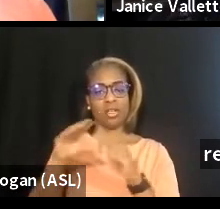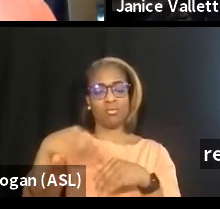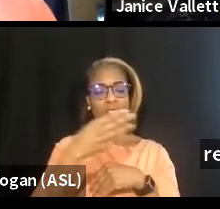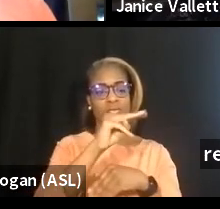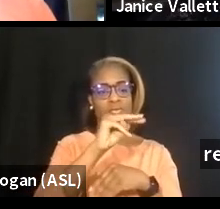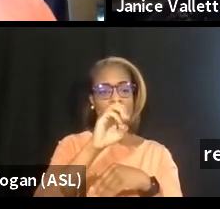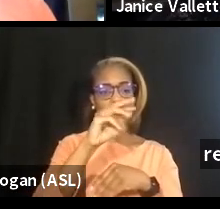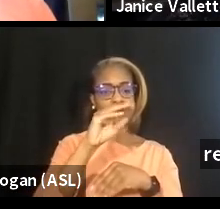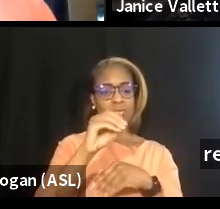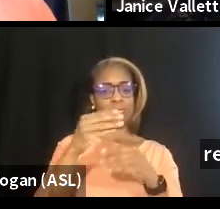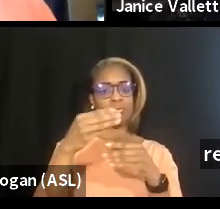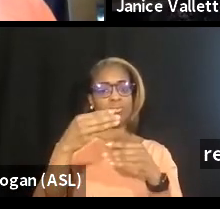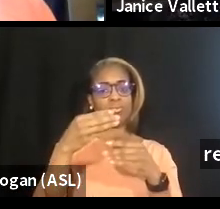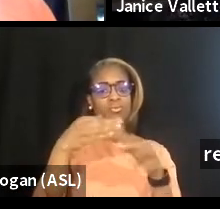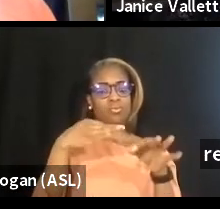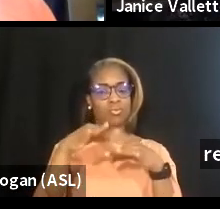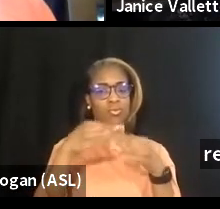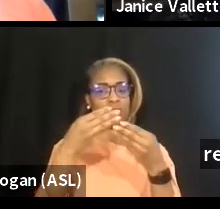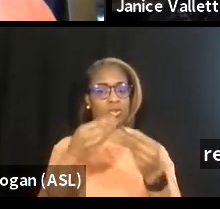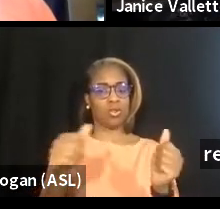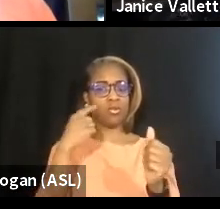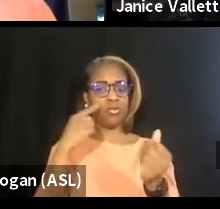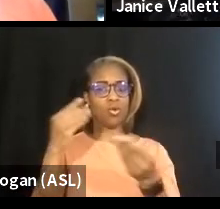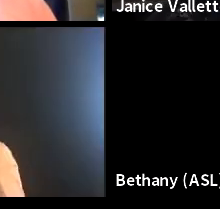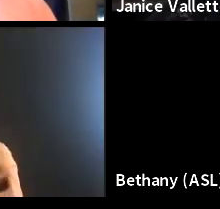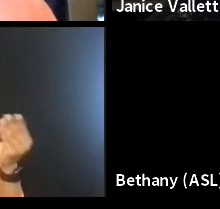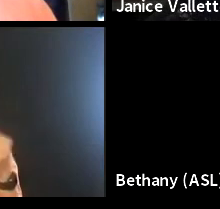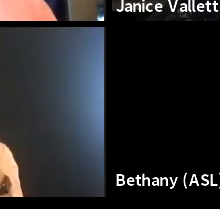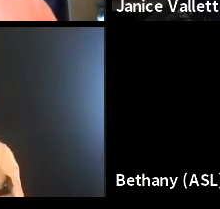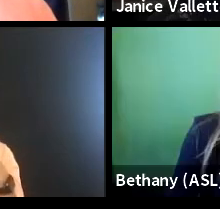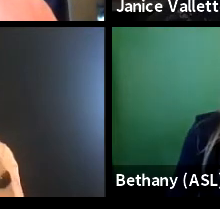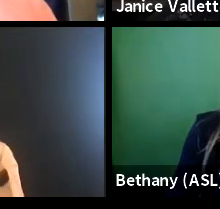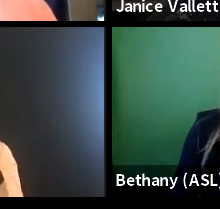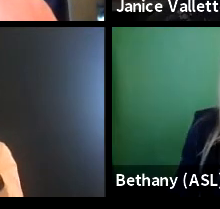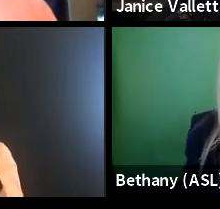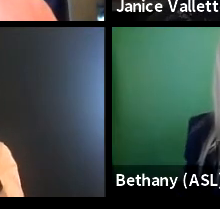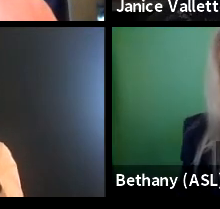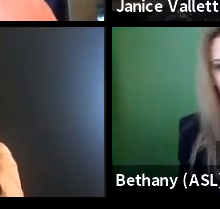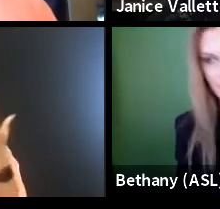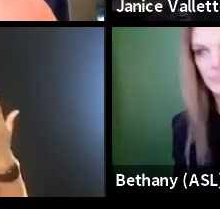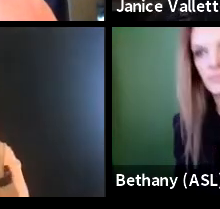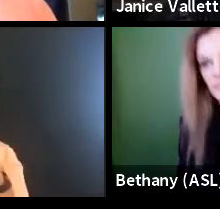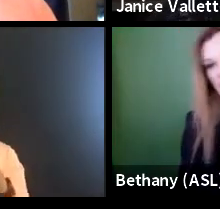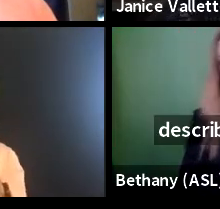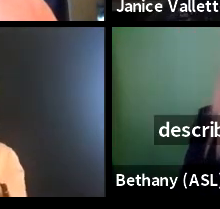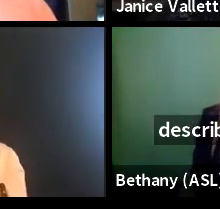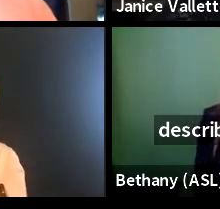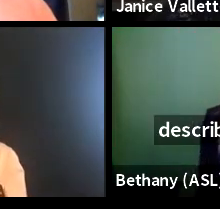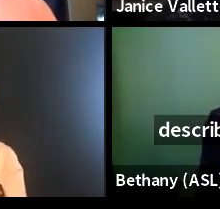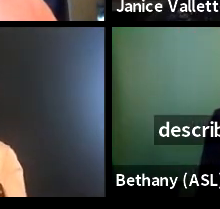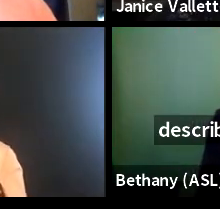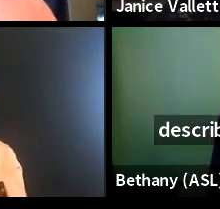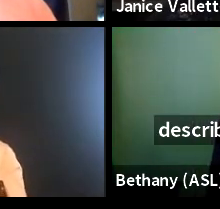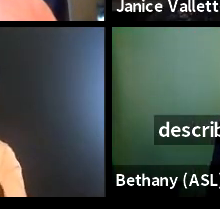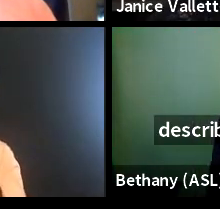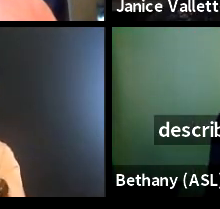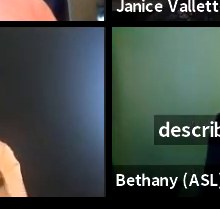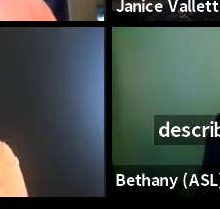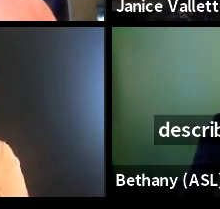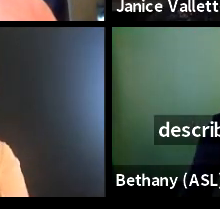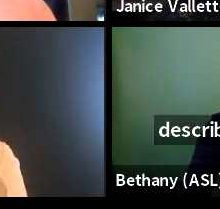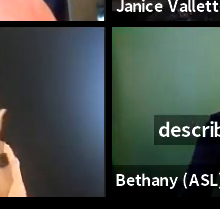describing a solution for facilitating public comment and map submissions from the public, for which they will cover the cost.